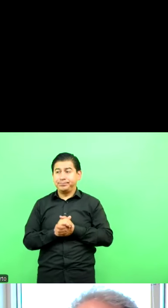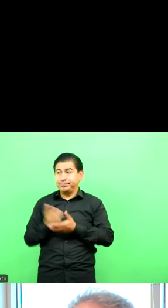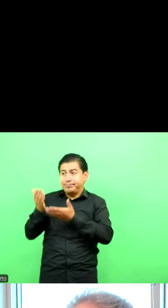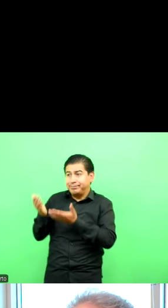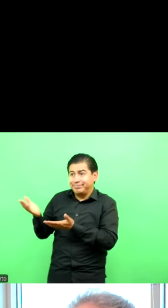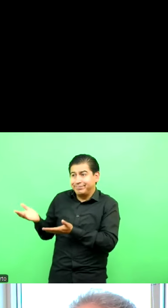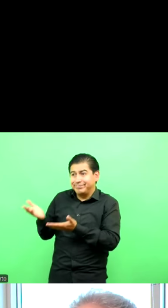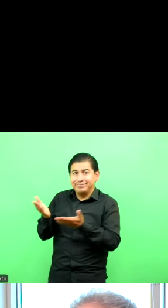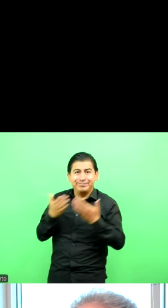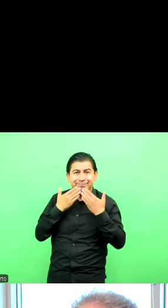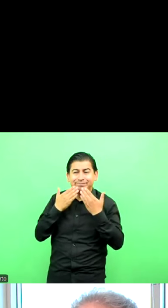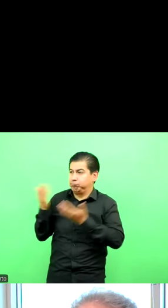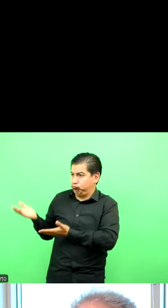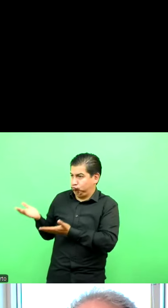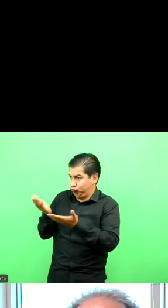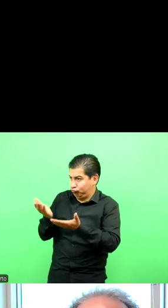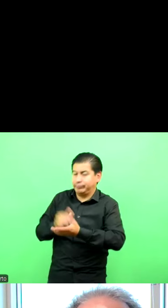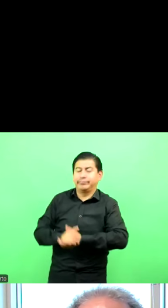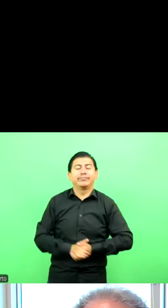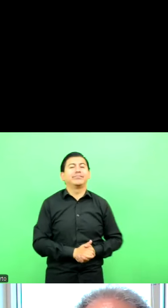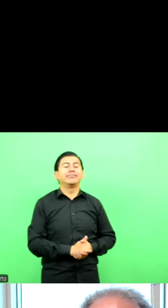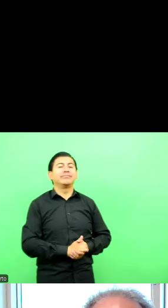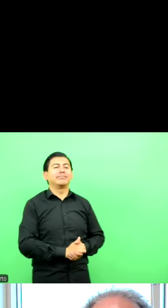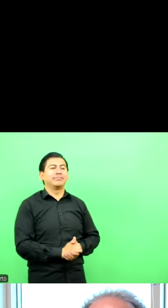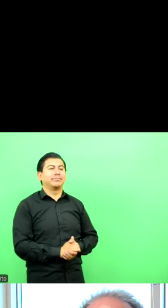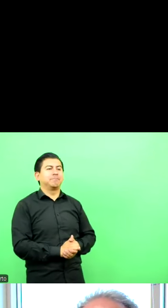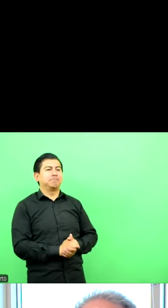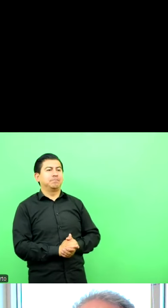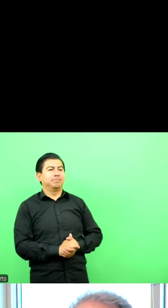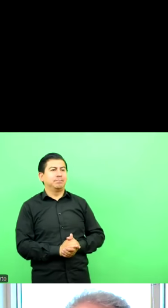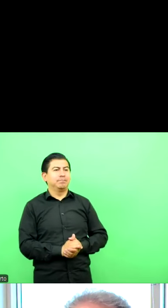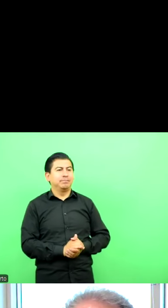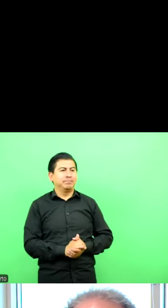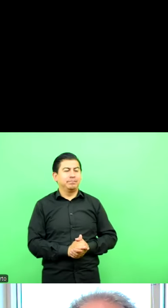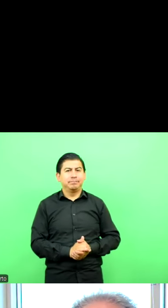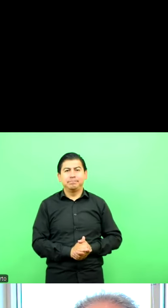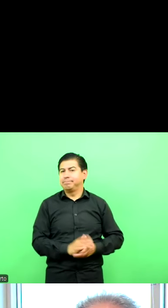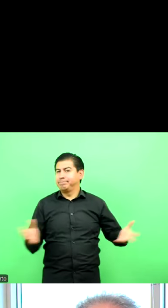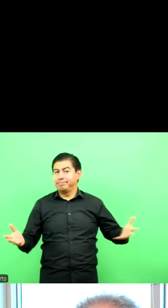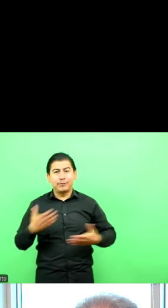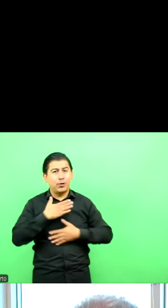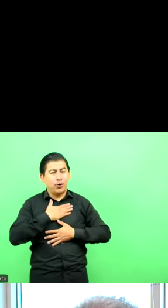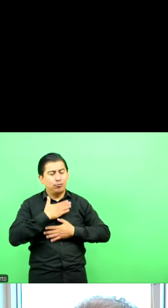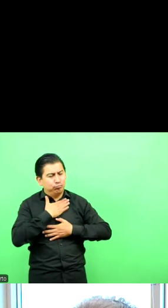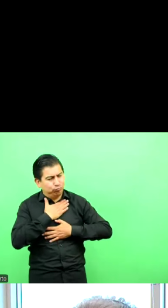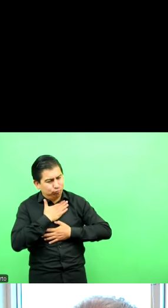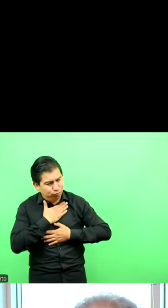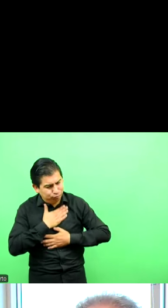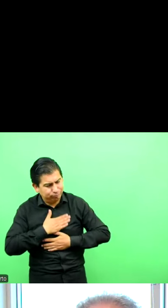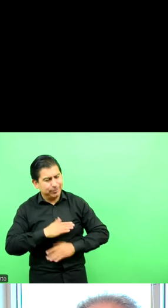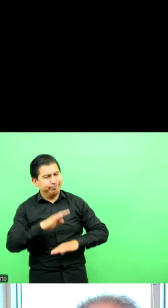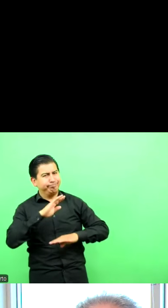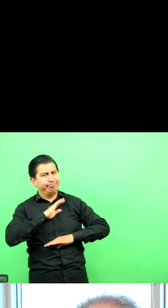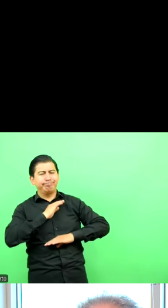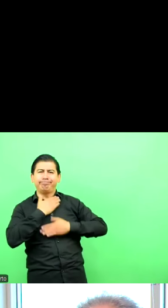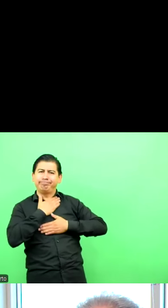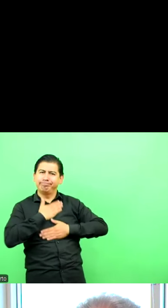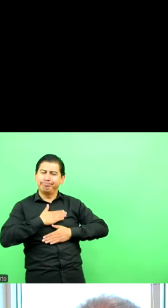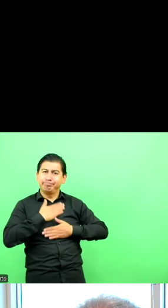colleagues. It's my pleasure to be part of this esteemed panel and be part of this discussion